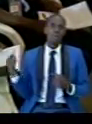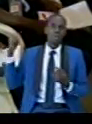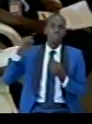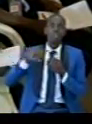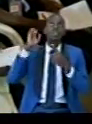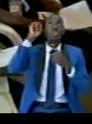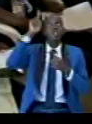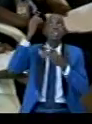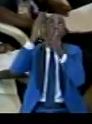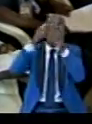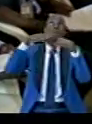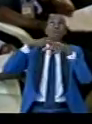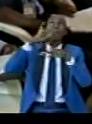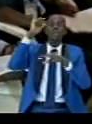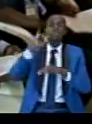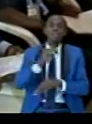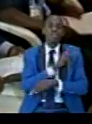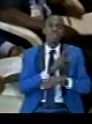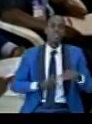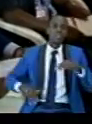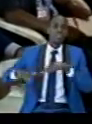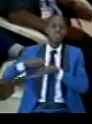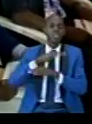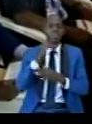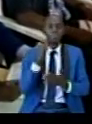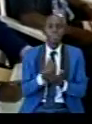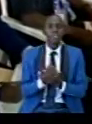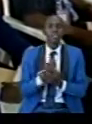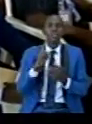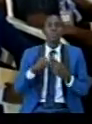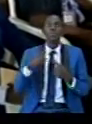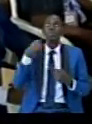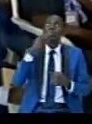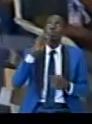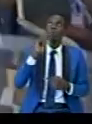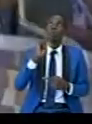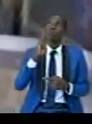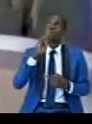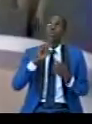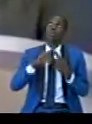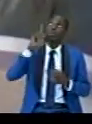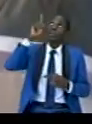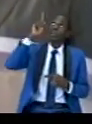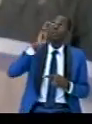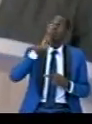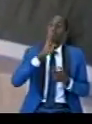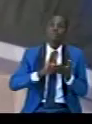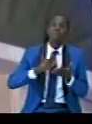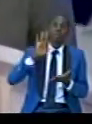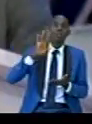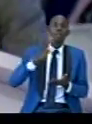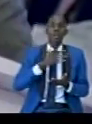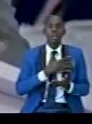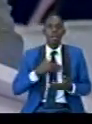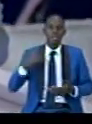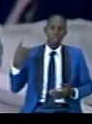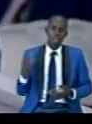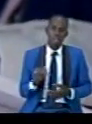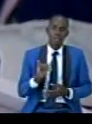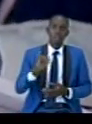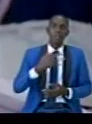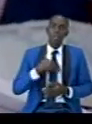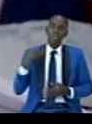his heavenly kingdom. To him be glory forever and